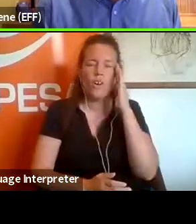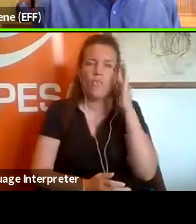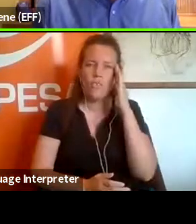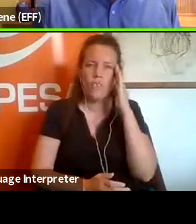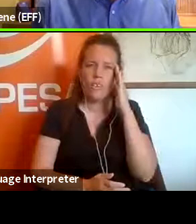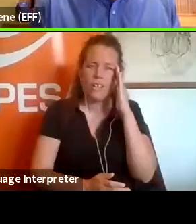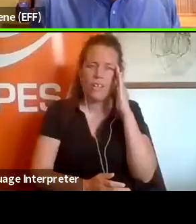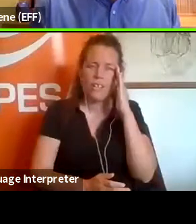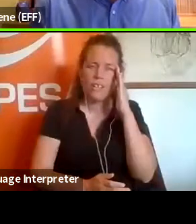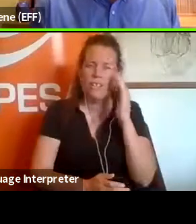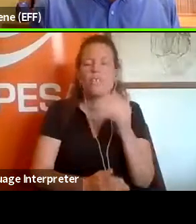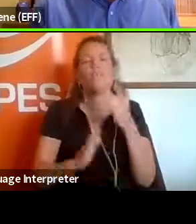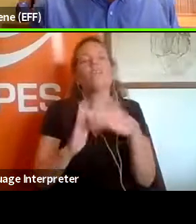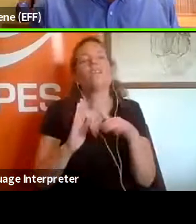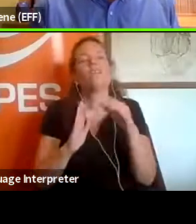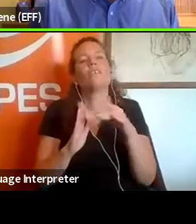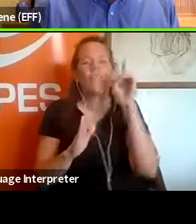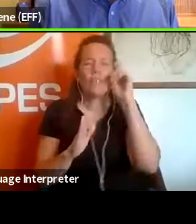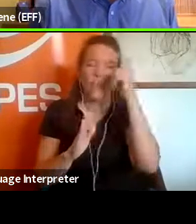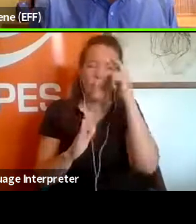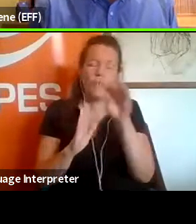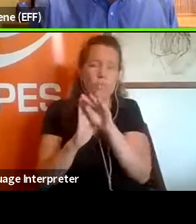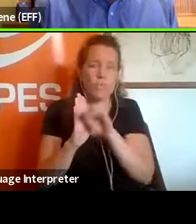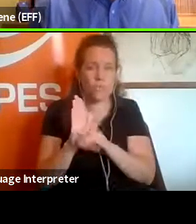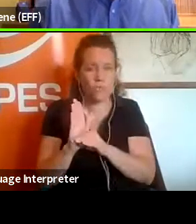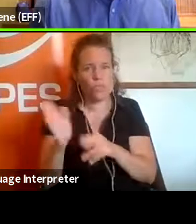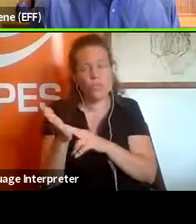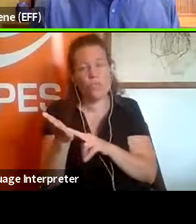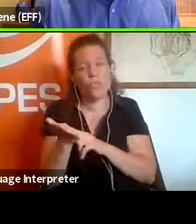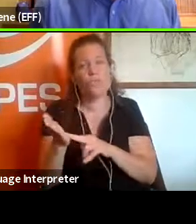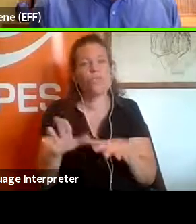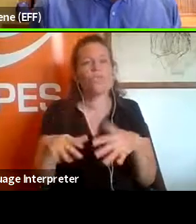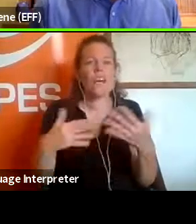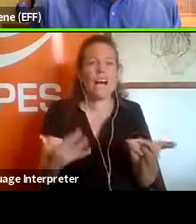how governments should use a set of principles, or what would be